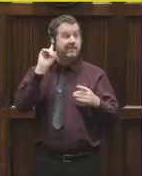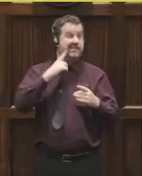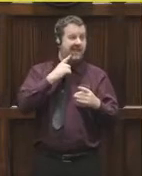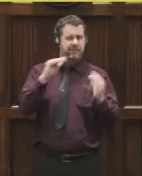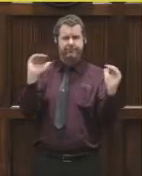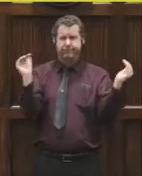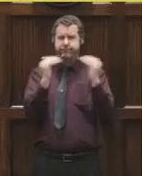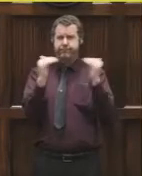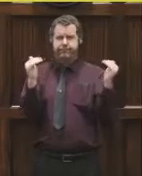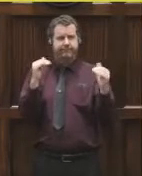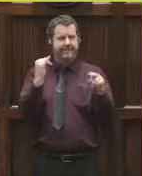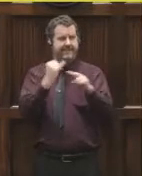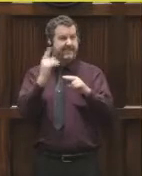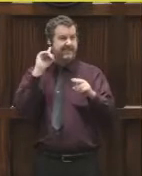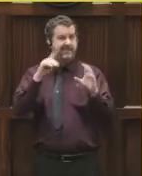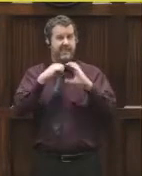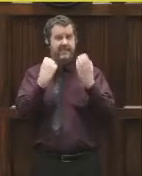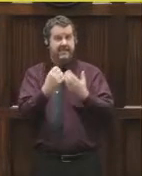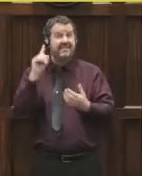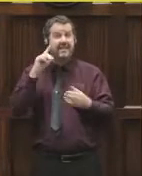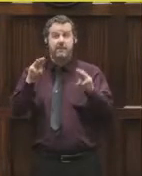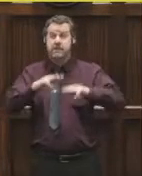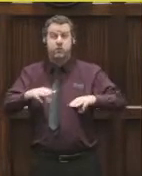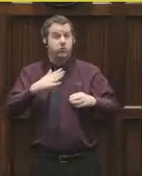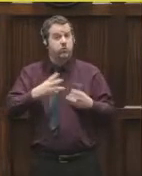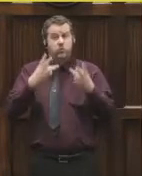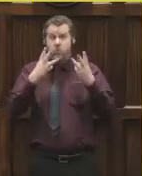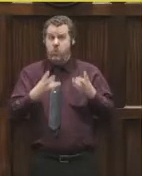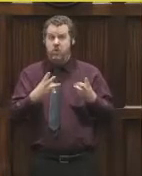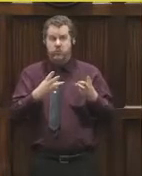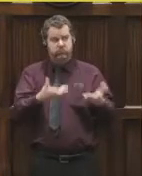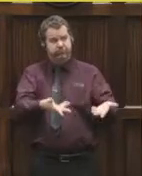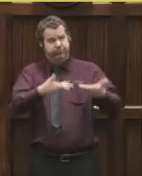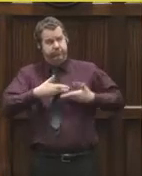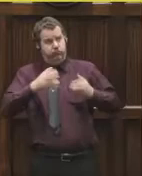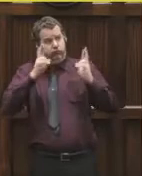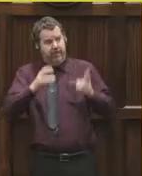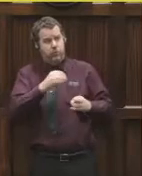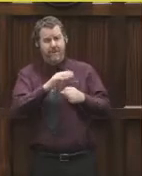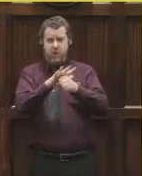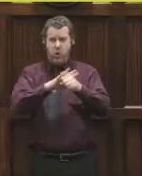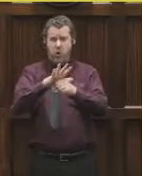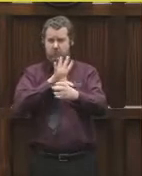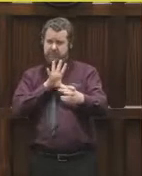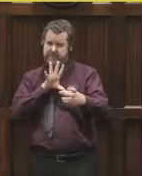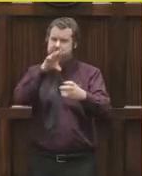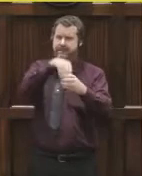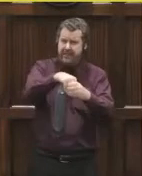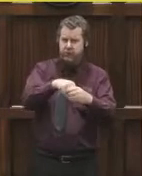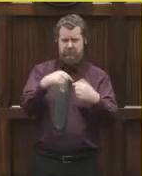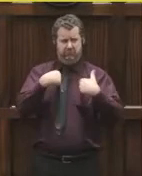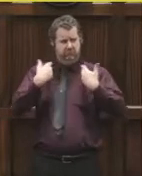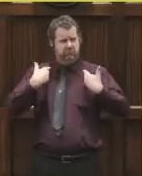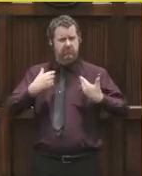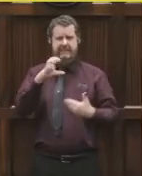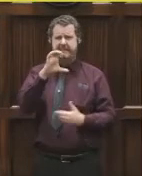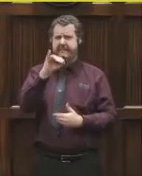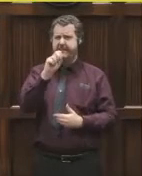in society who simply want to secure their right to full participation as citizens of this